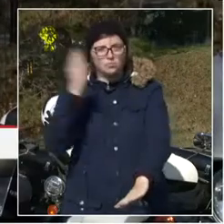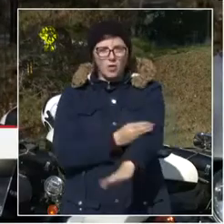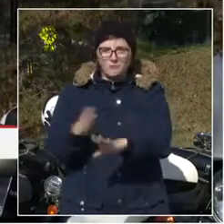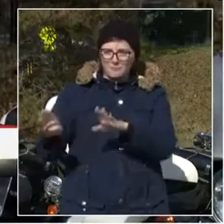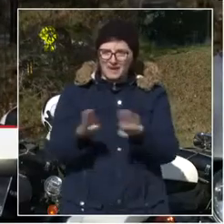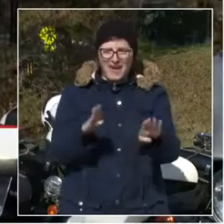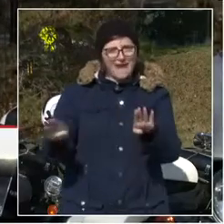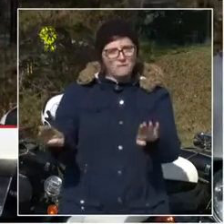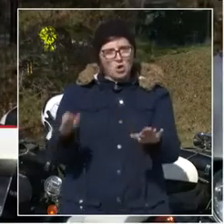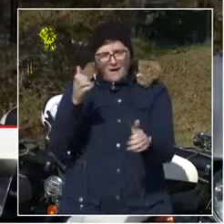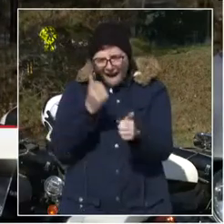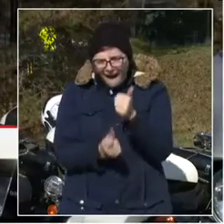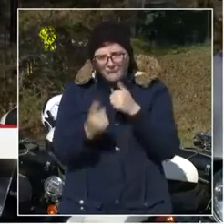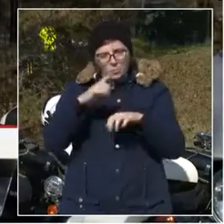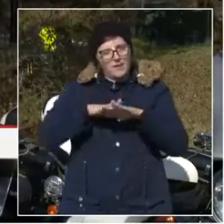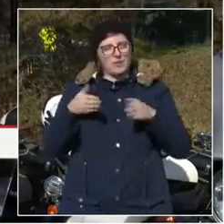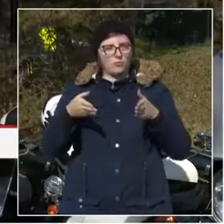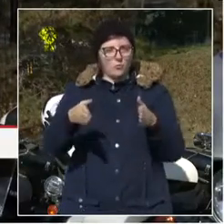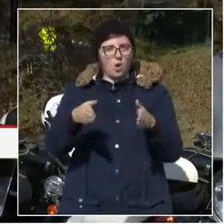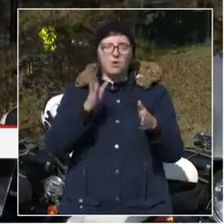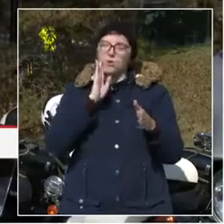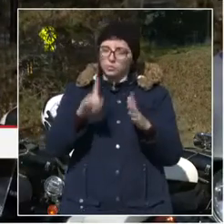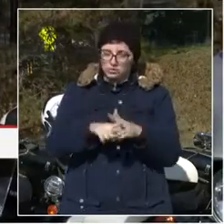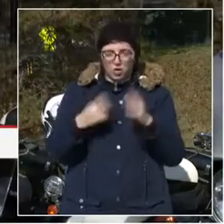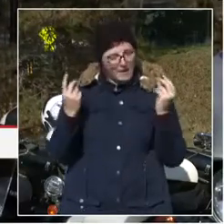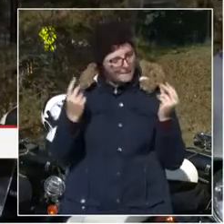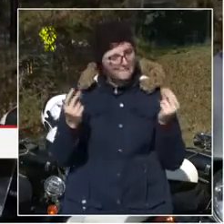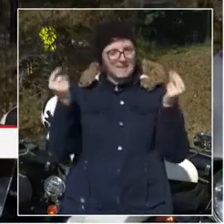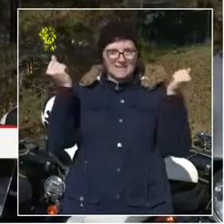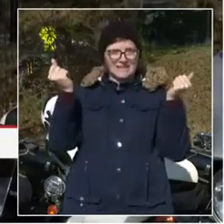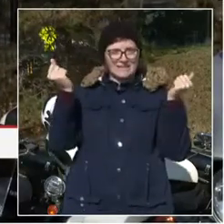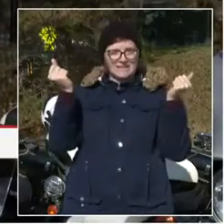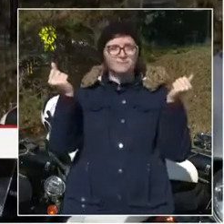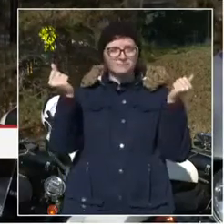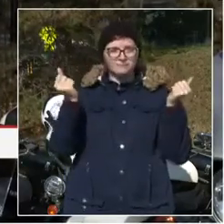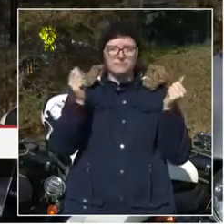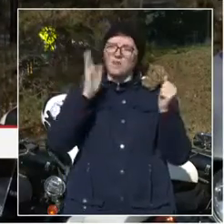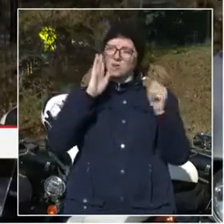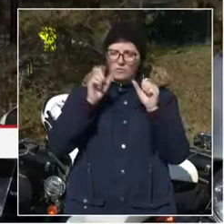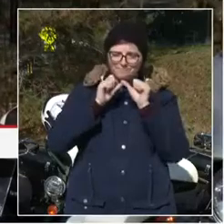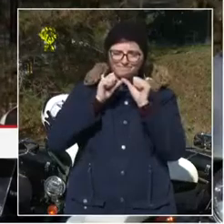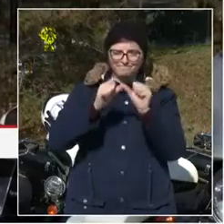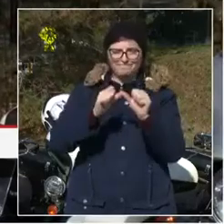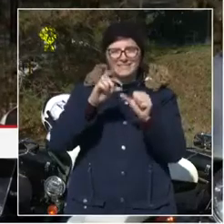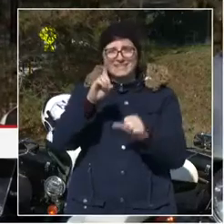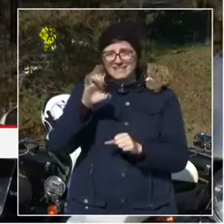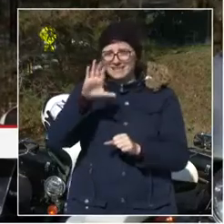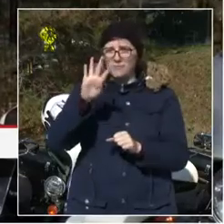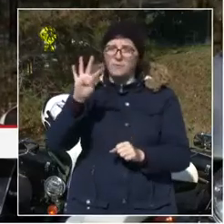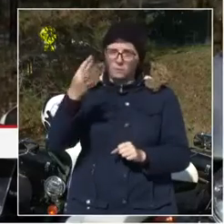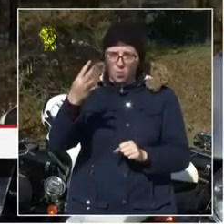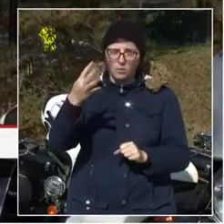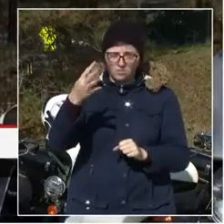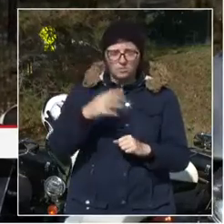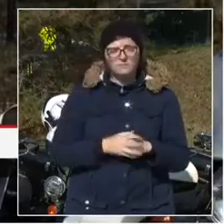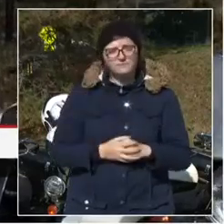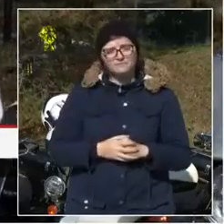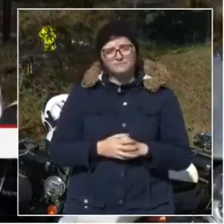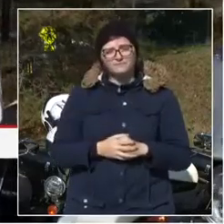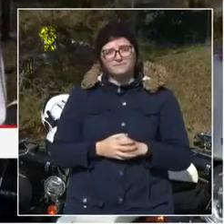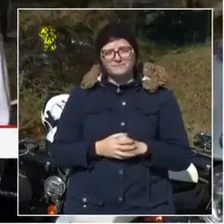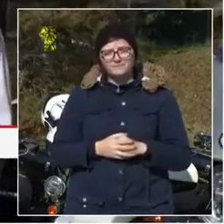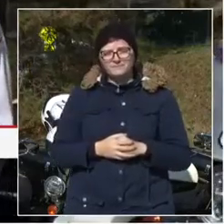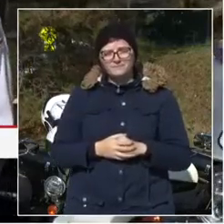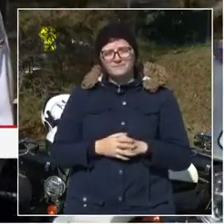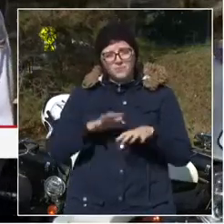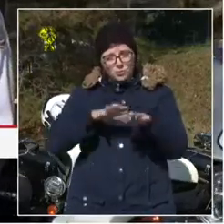This enforcement and education will begin immediately and continue through December 4th. Traffic laws are